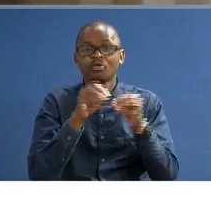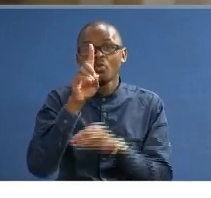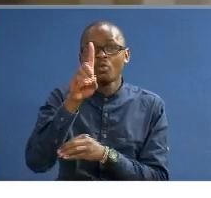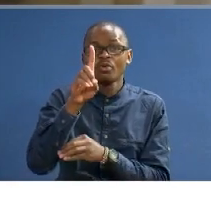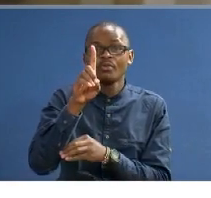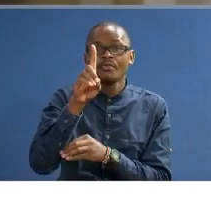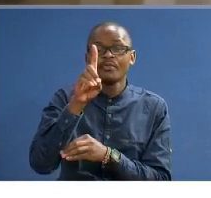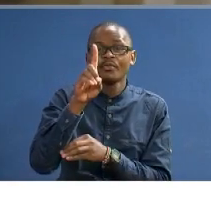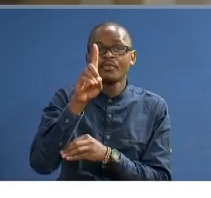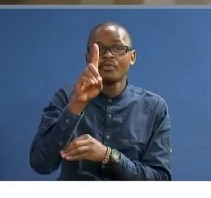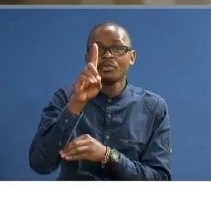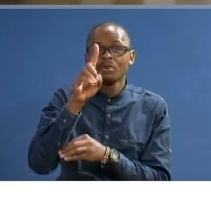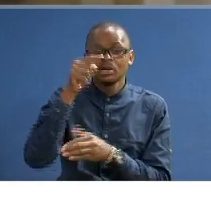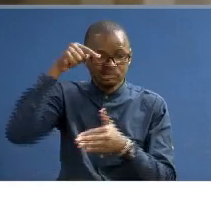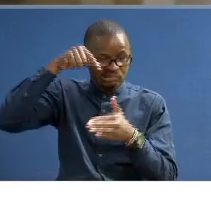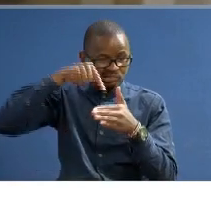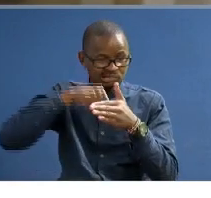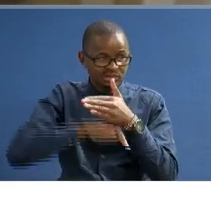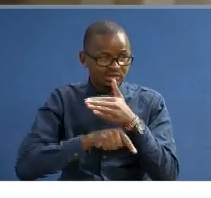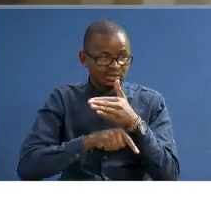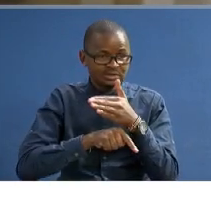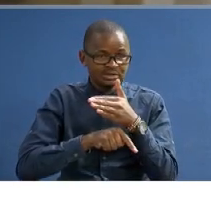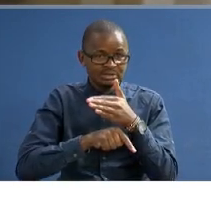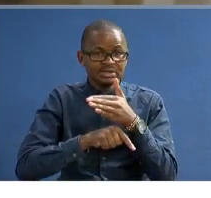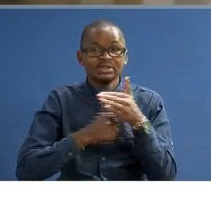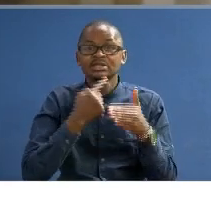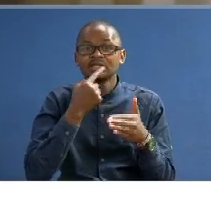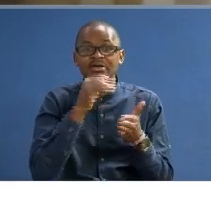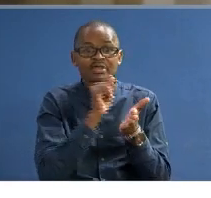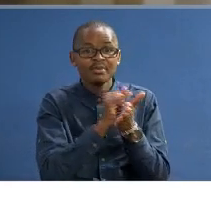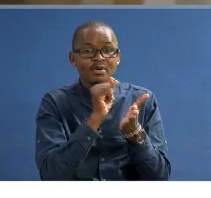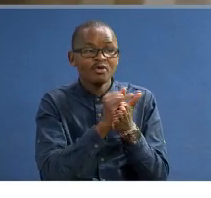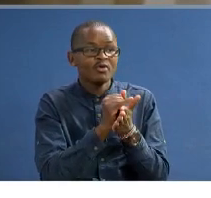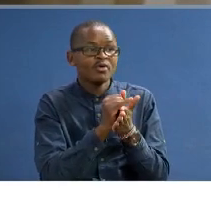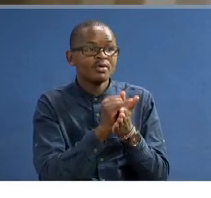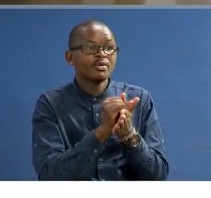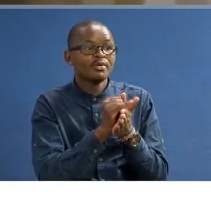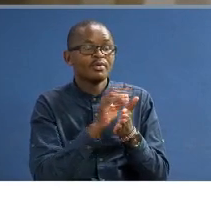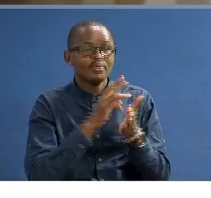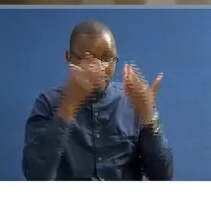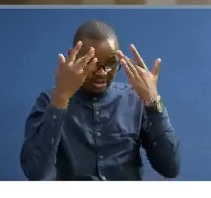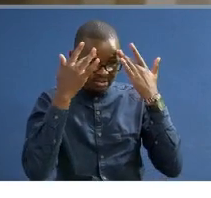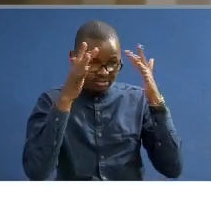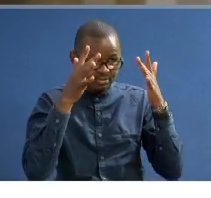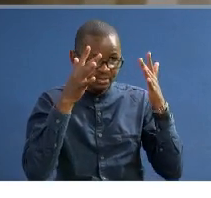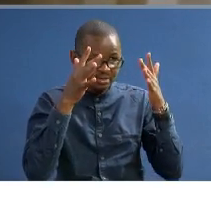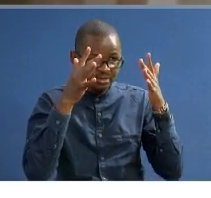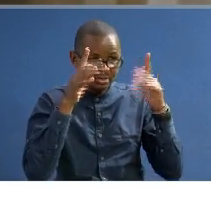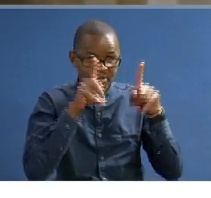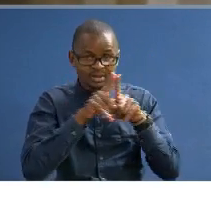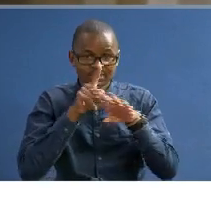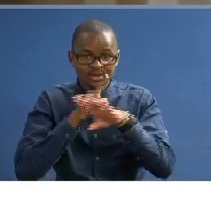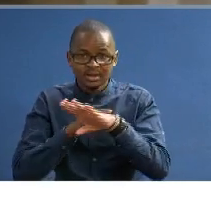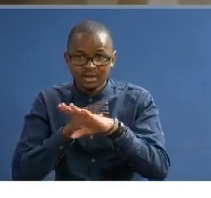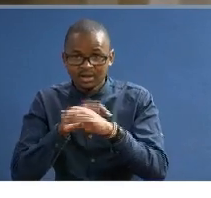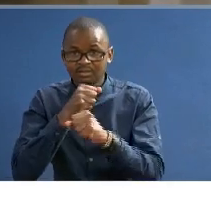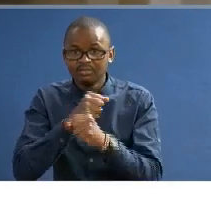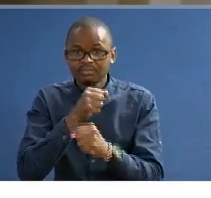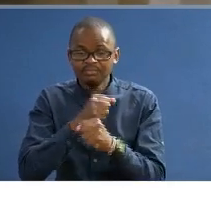One was pierced on the back with a sharp object. He said it was a spear, so we don't know. And when we did